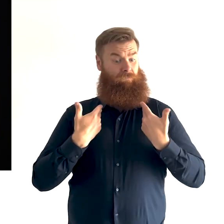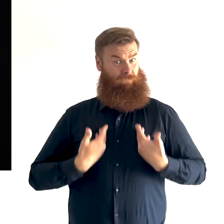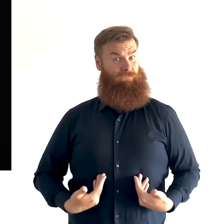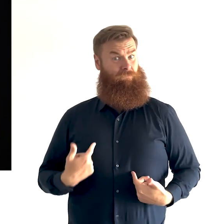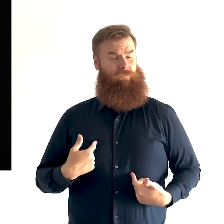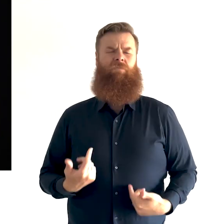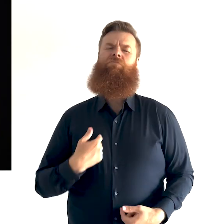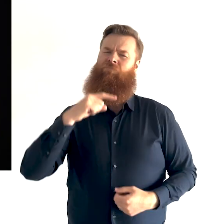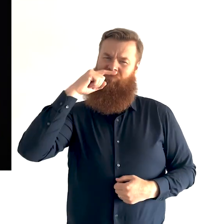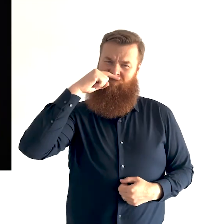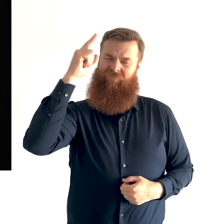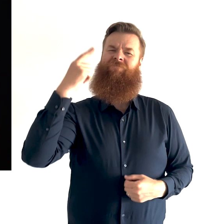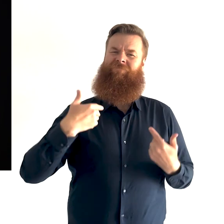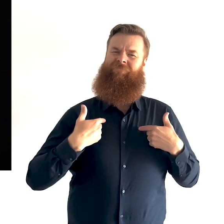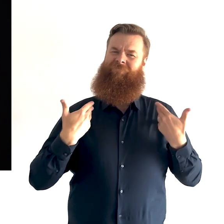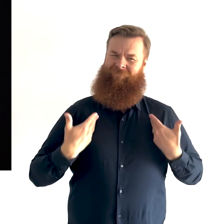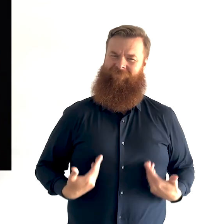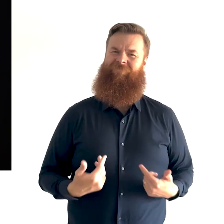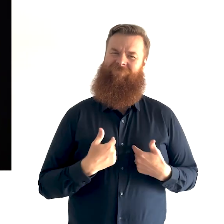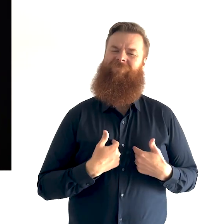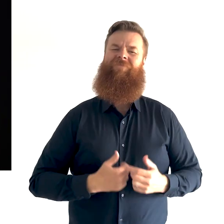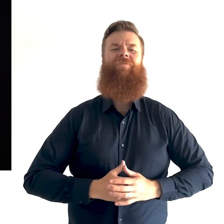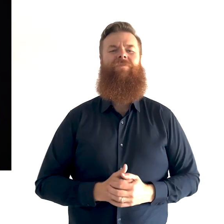I am just me. And I am